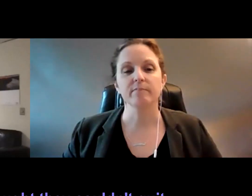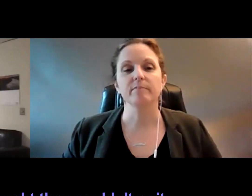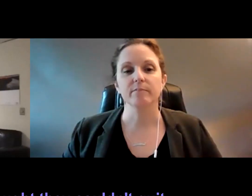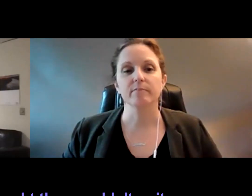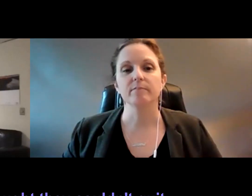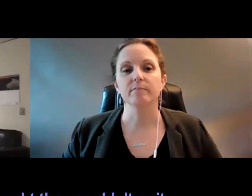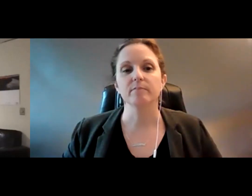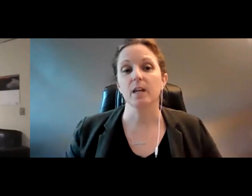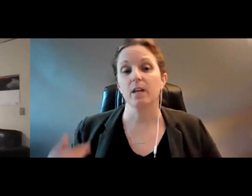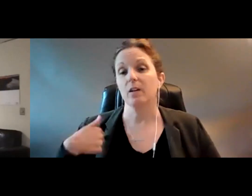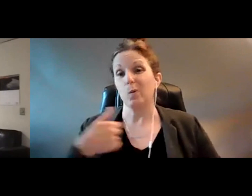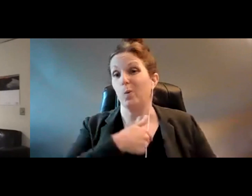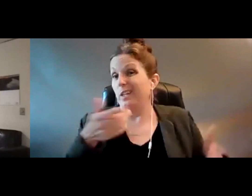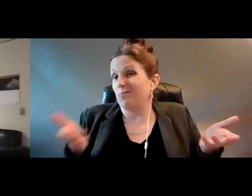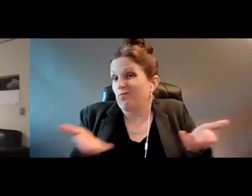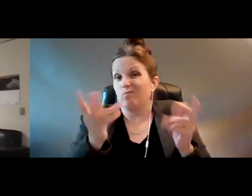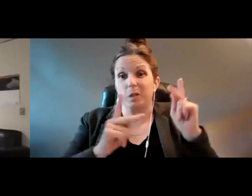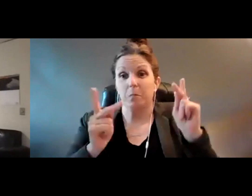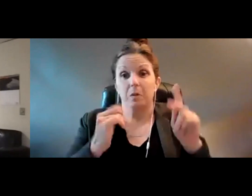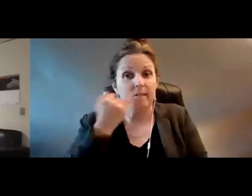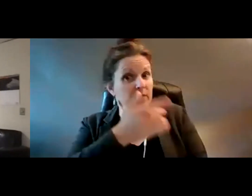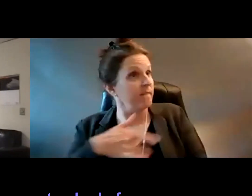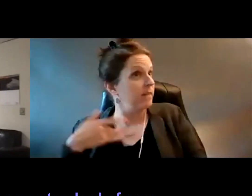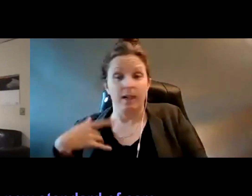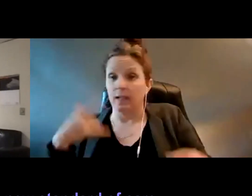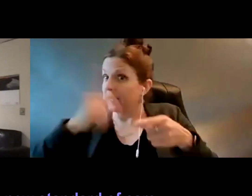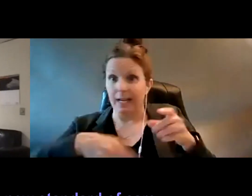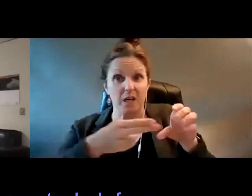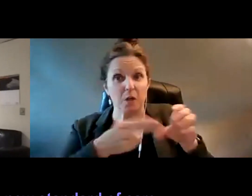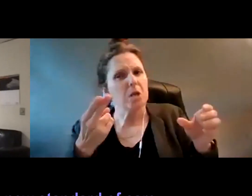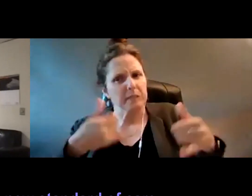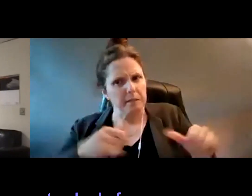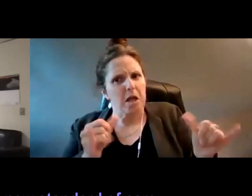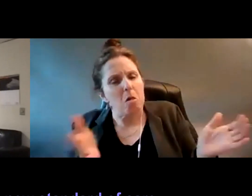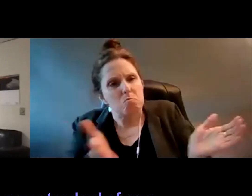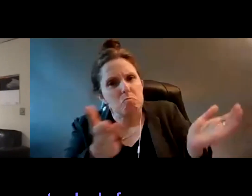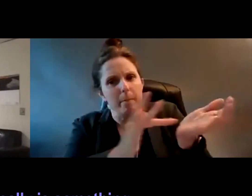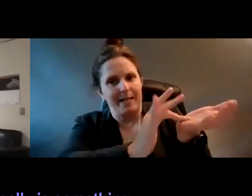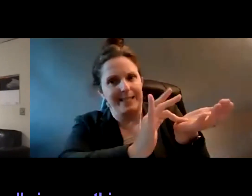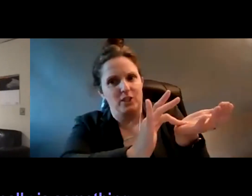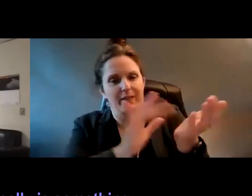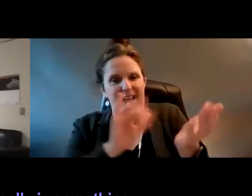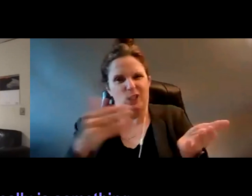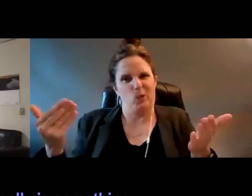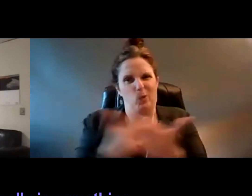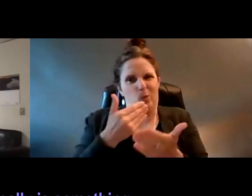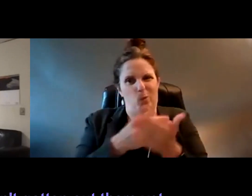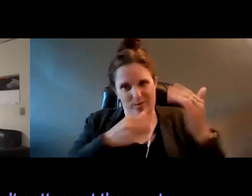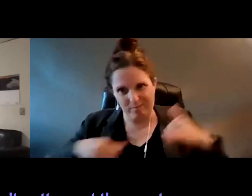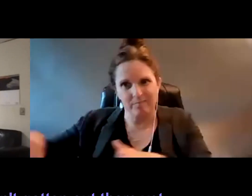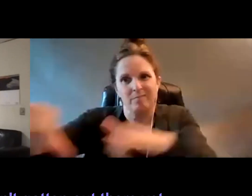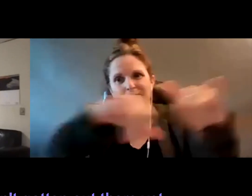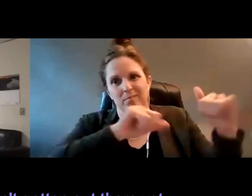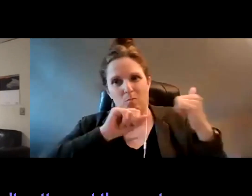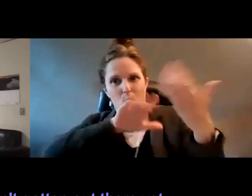it definitely was a progression amongst a number of people. And, you know, we also encouraged